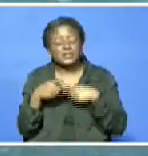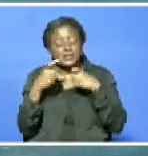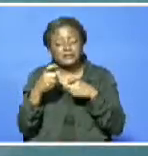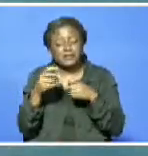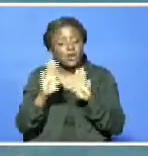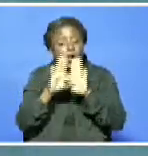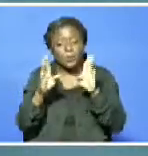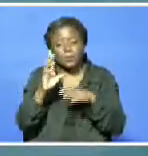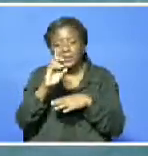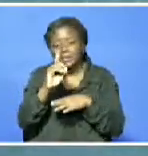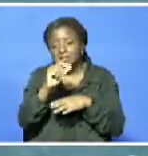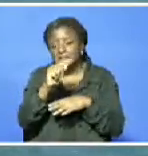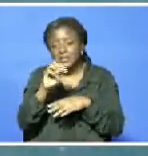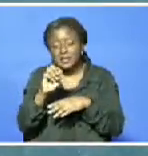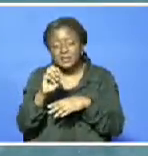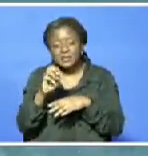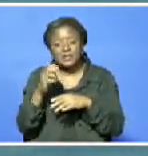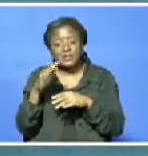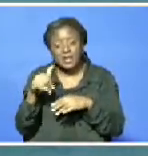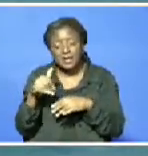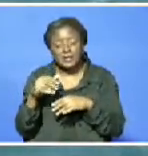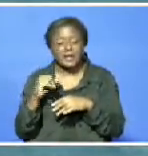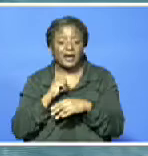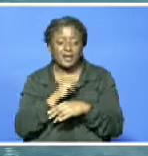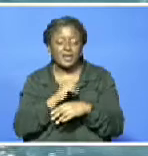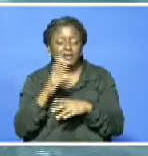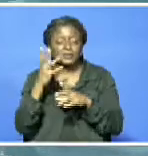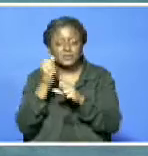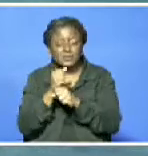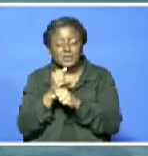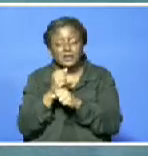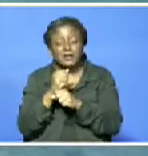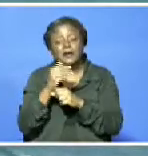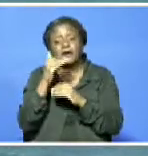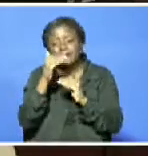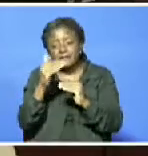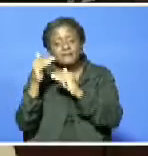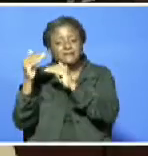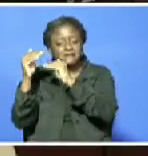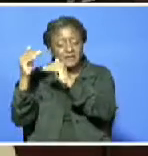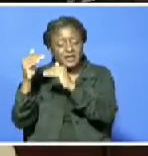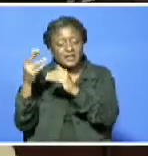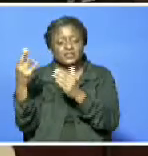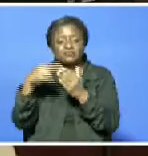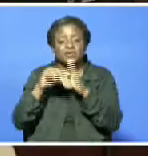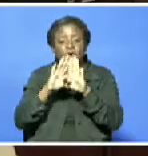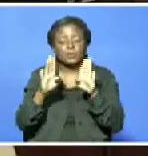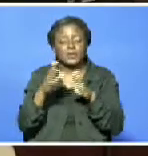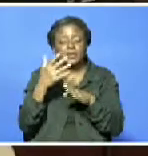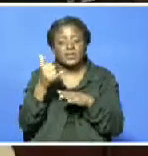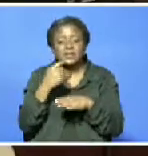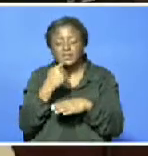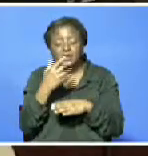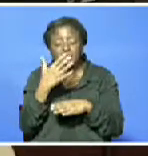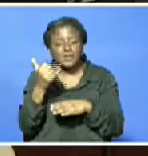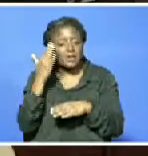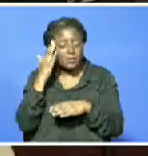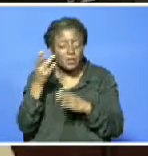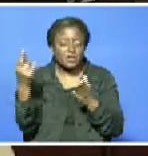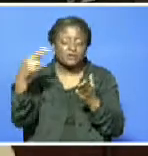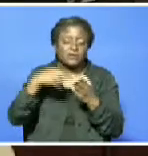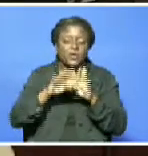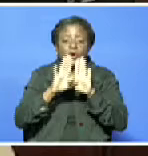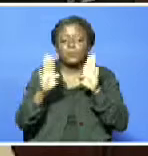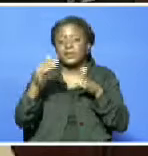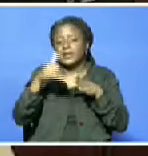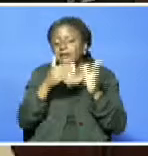yet, Atlantis will take a phased reopening approach. They've indicated that they're going to be opening in phases, as they would have indicated back in